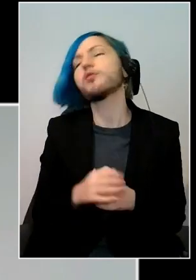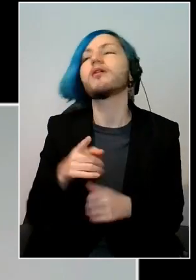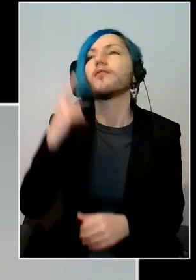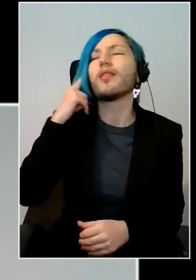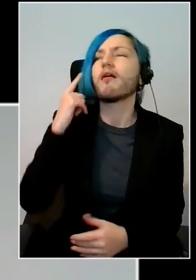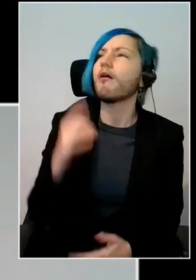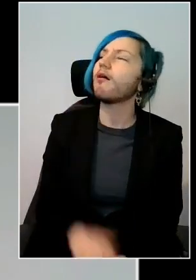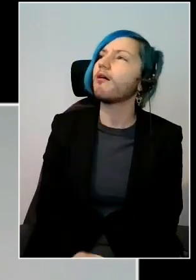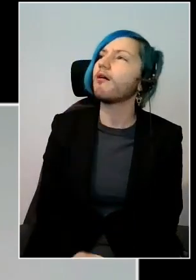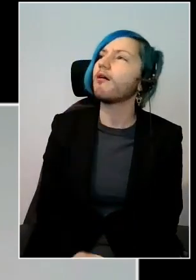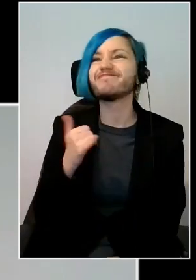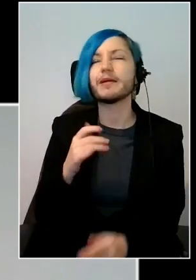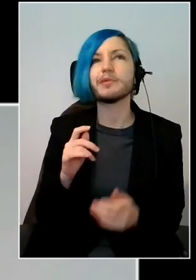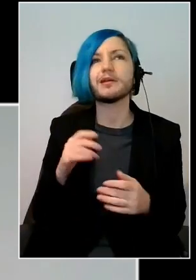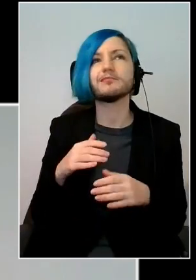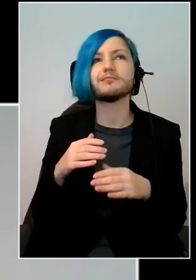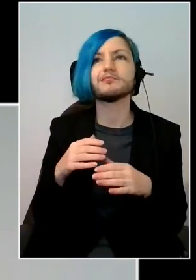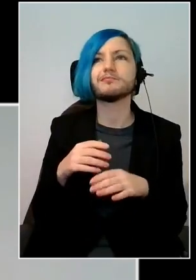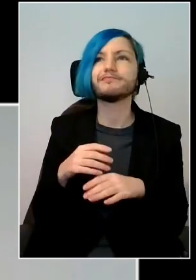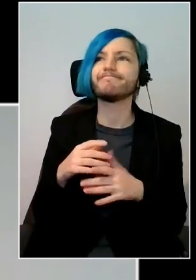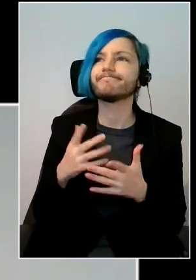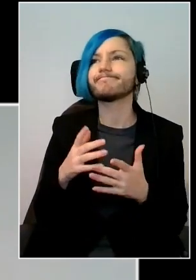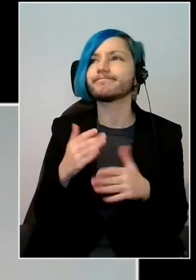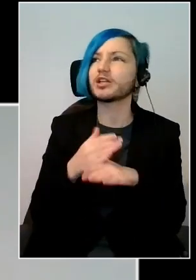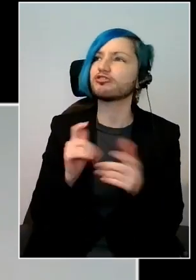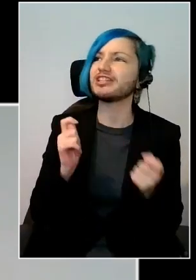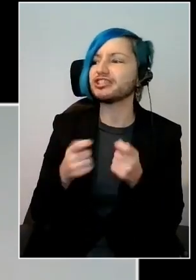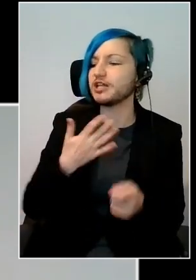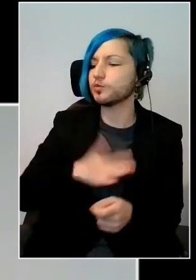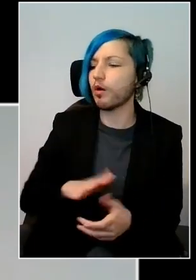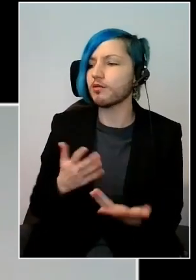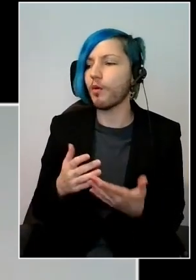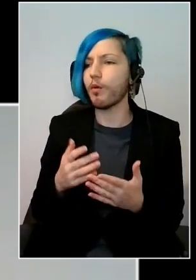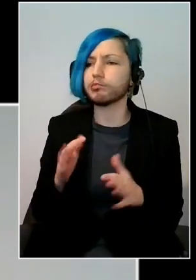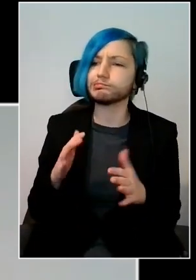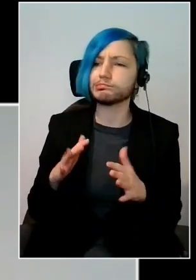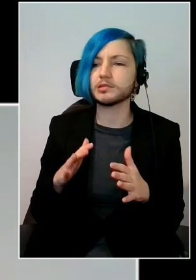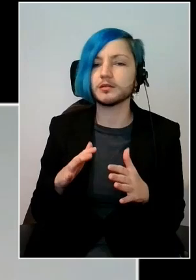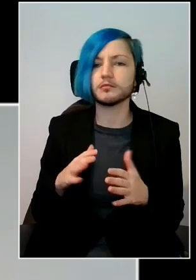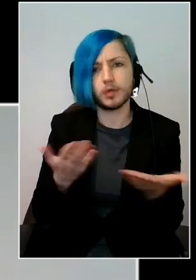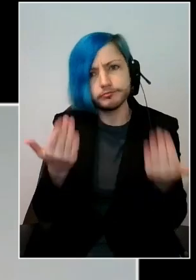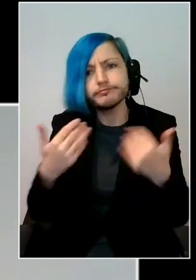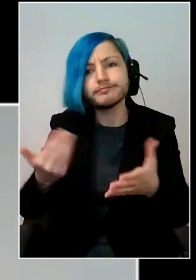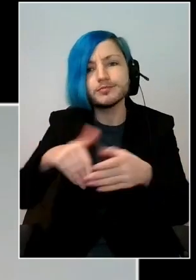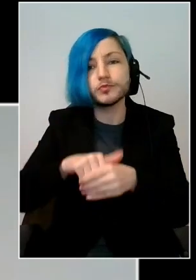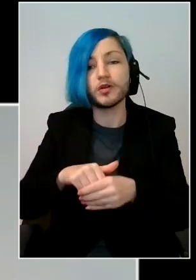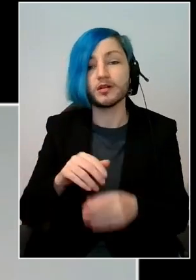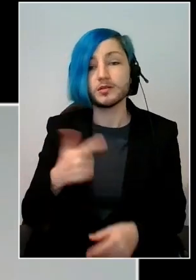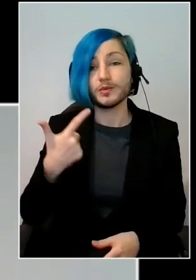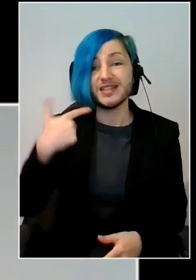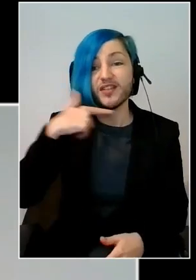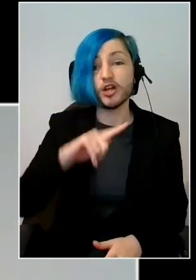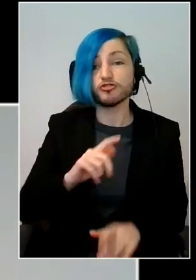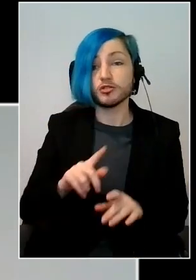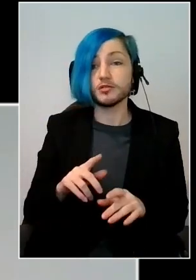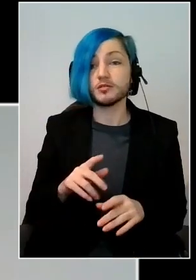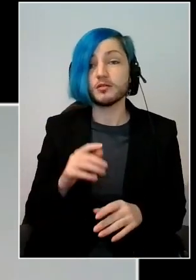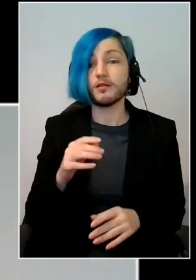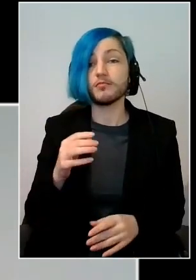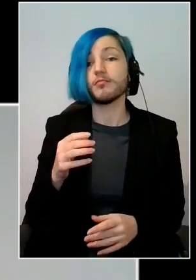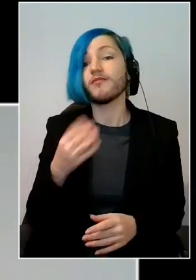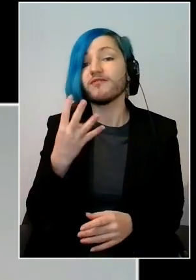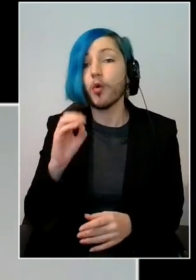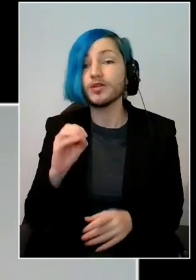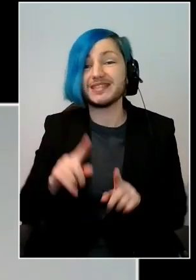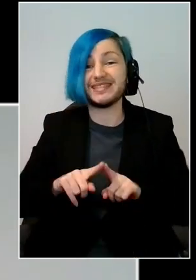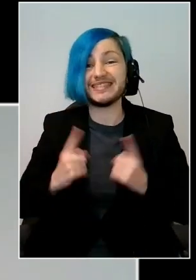changing this, please come and join us, because we have over 740 different roles in Northumbria Water. All of them are just so diverse